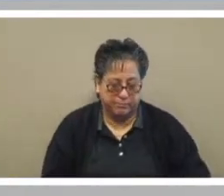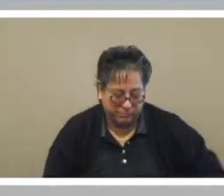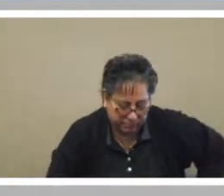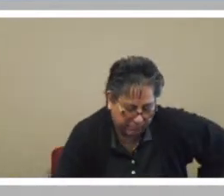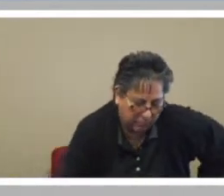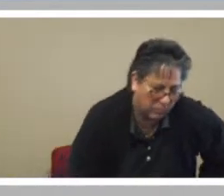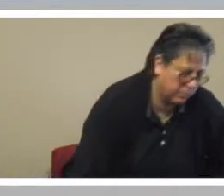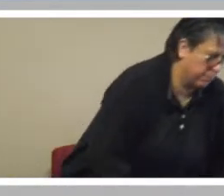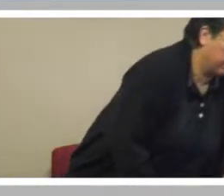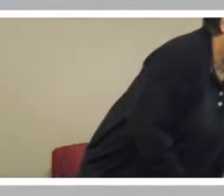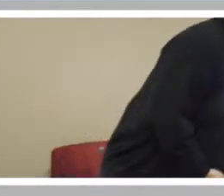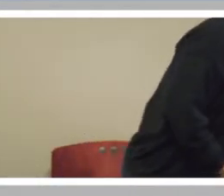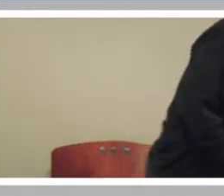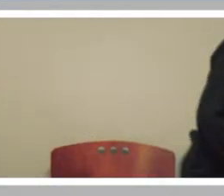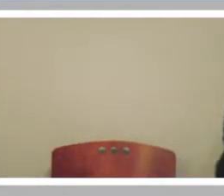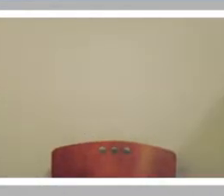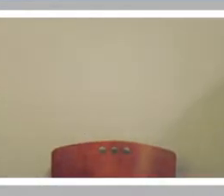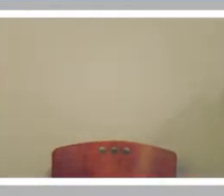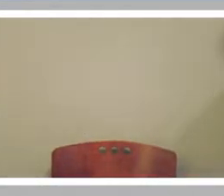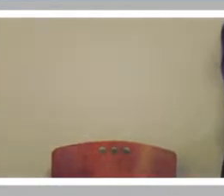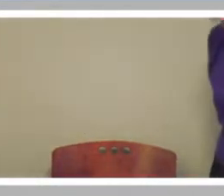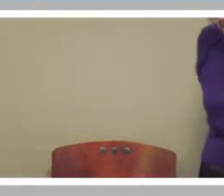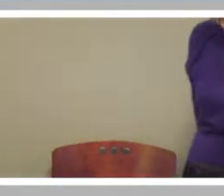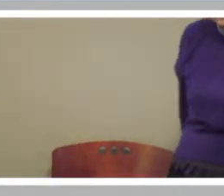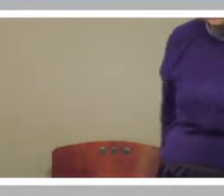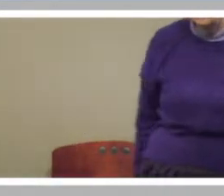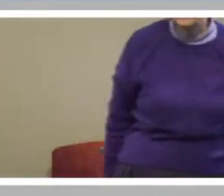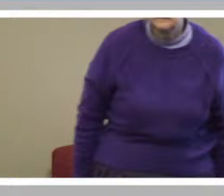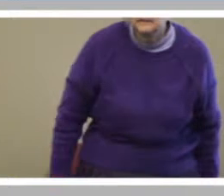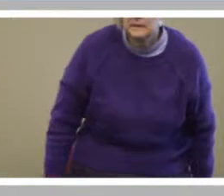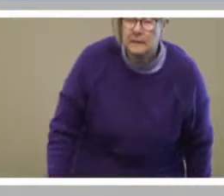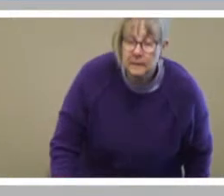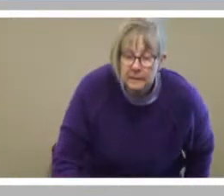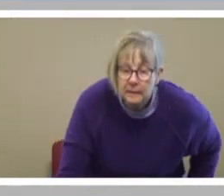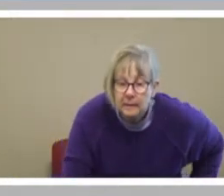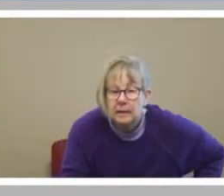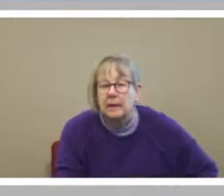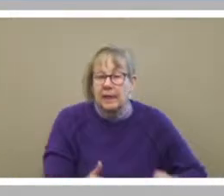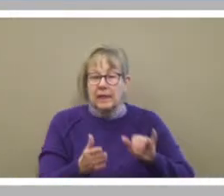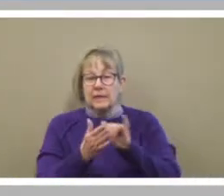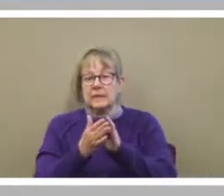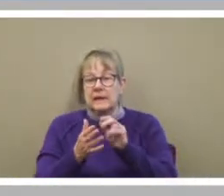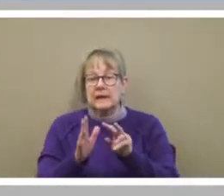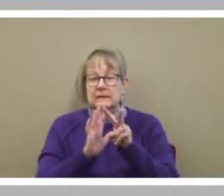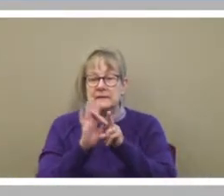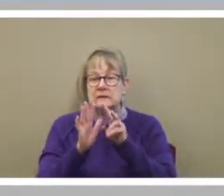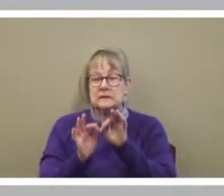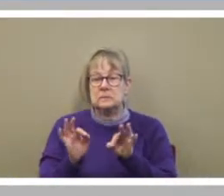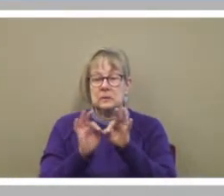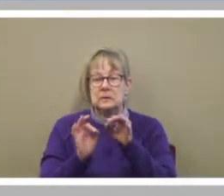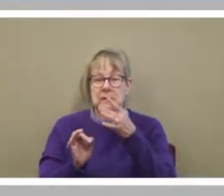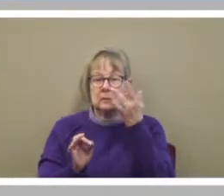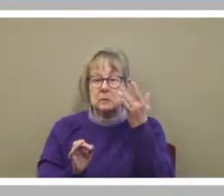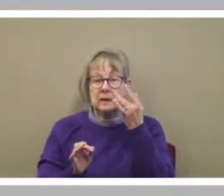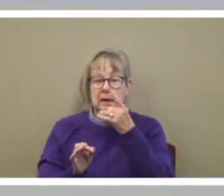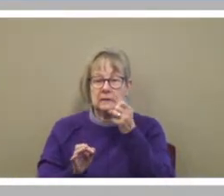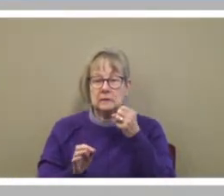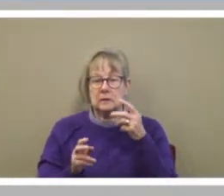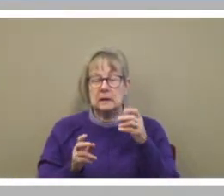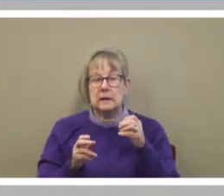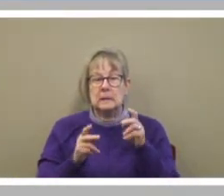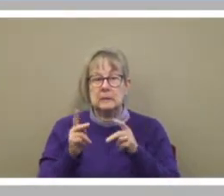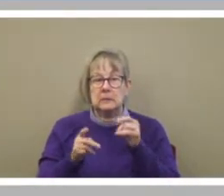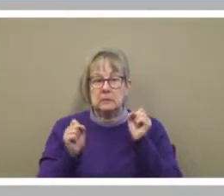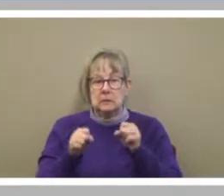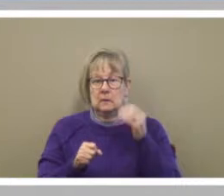So that video is extremely important to us because we want to make sure our customers know what the installation process is going to look like. But I think a key point of this video as well